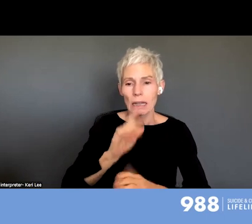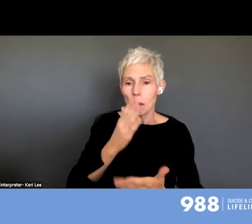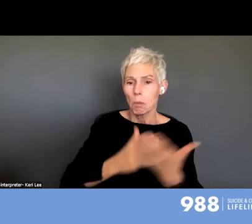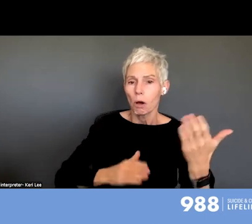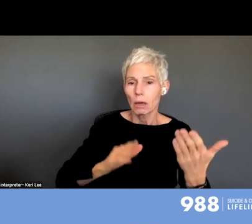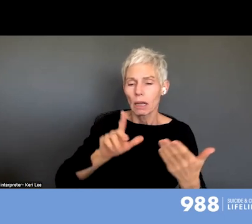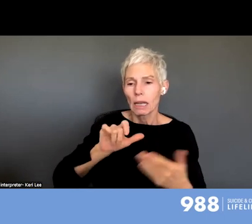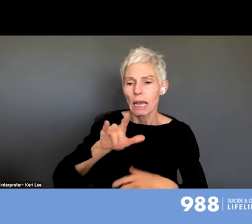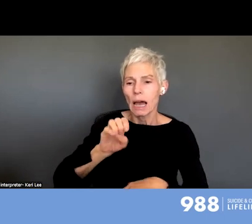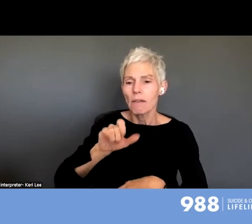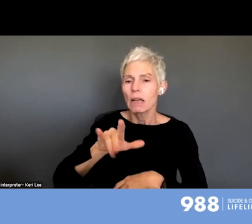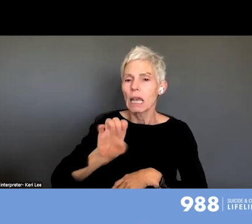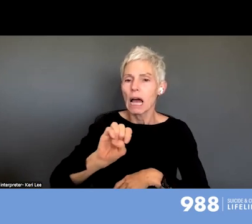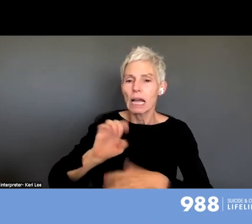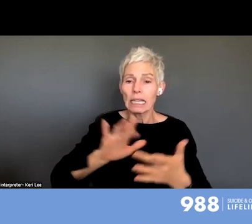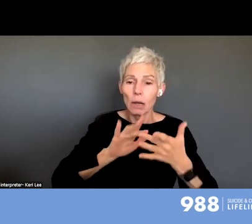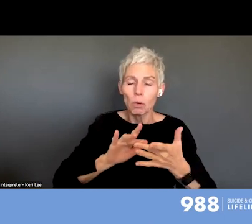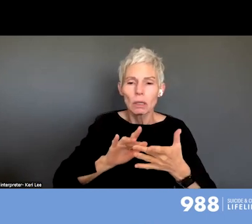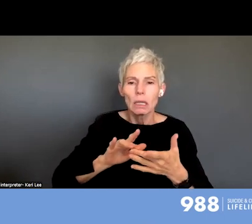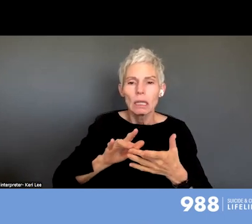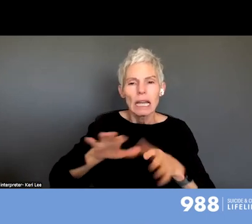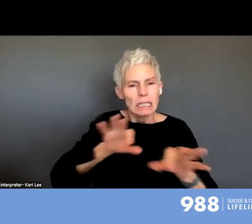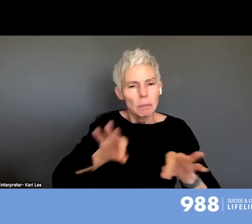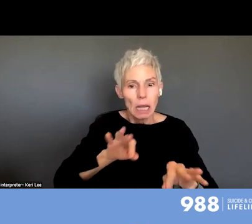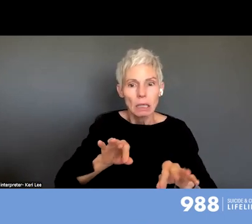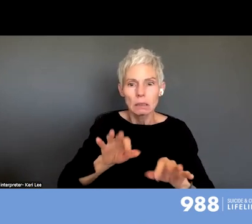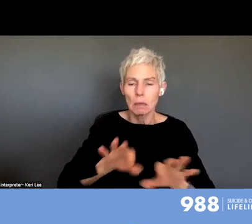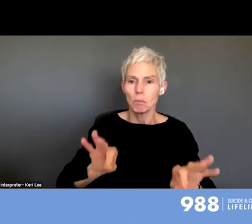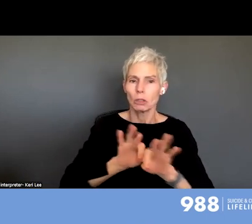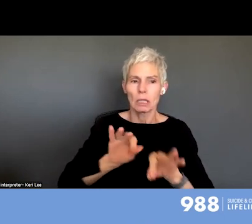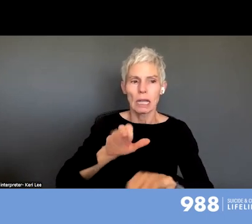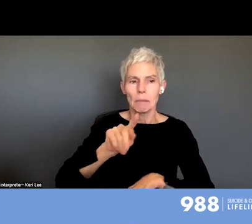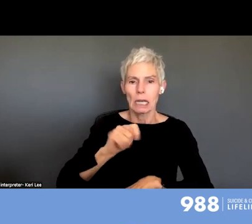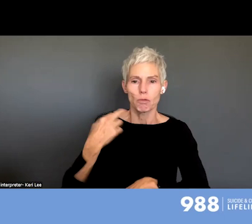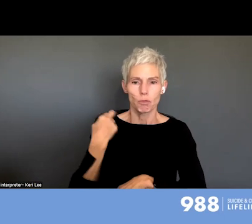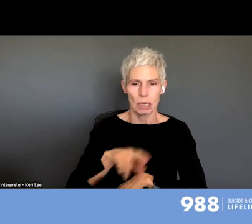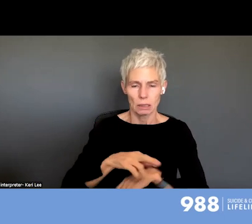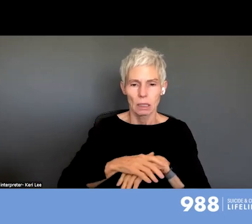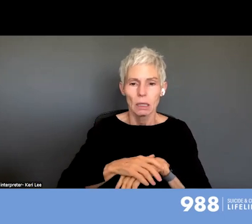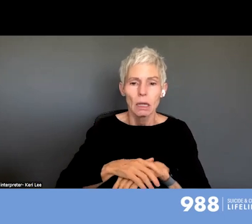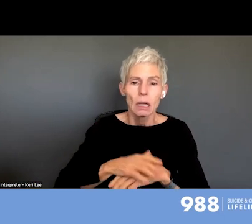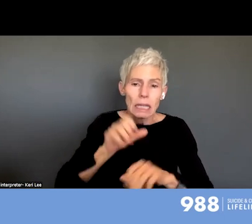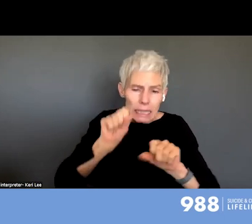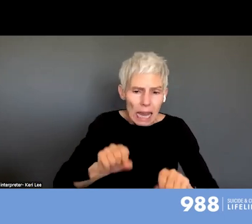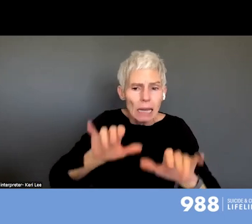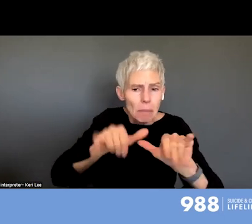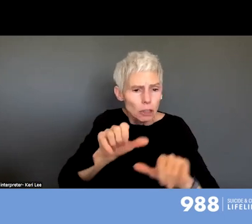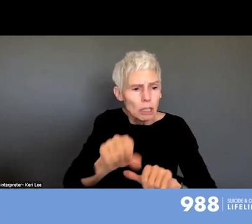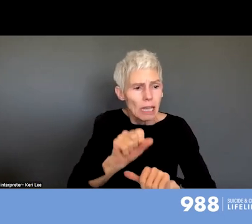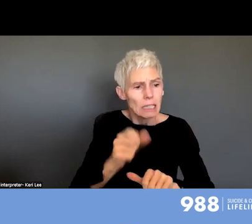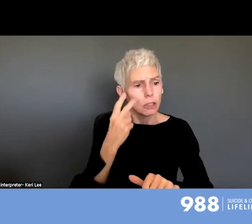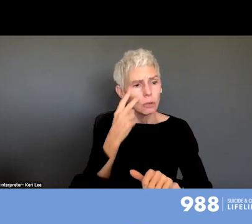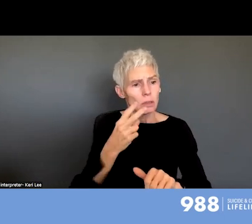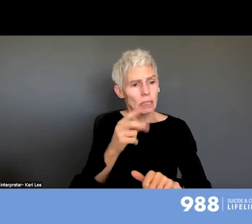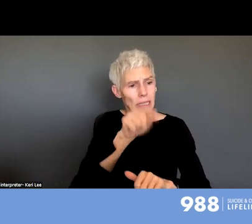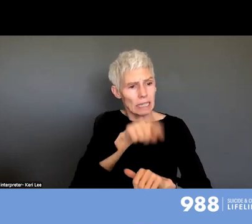Network defines imminent risk is that it includes some constructs from suicidology theories that can be measured. As you can see here, a desire